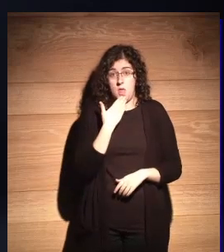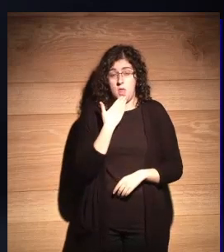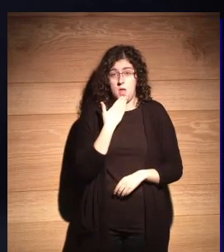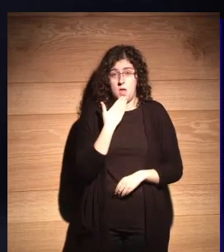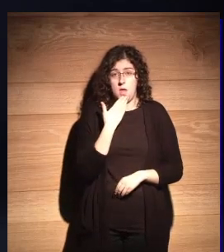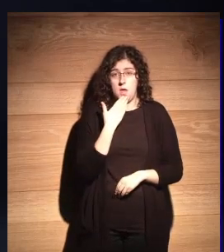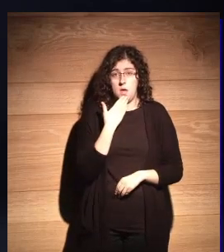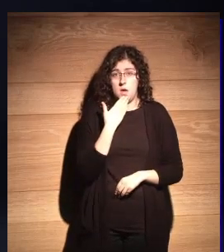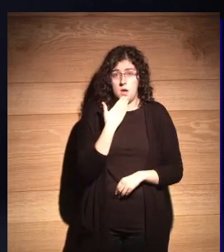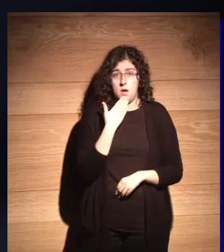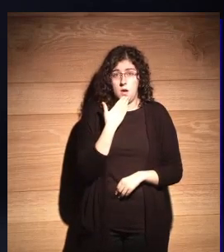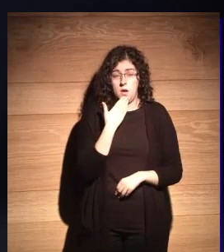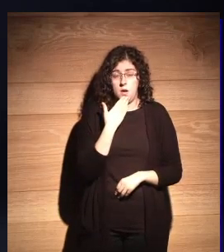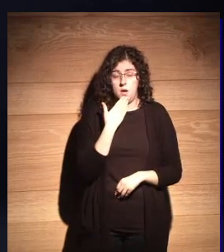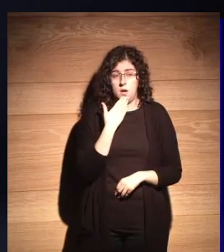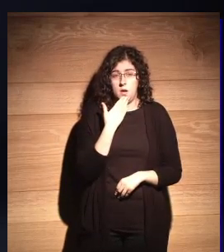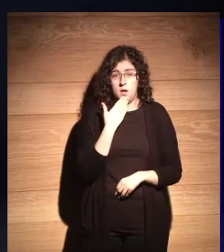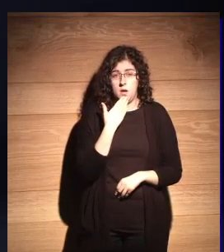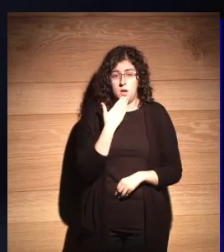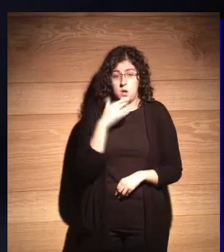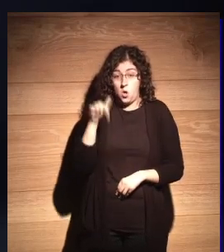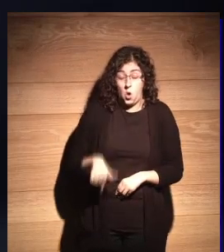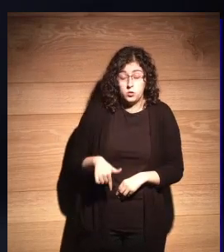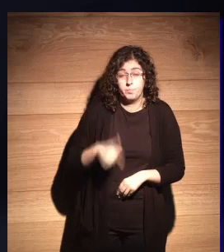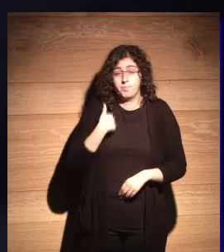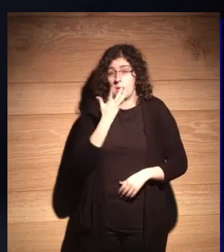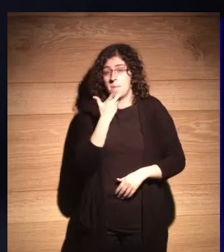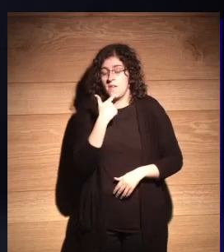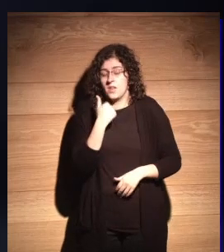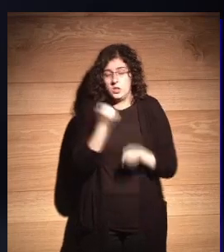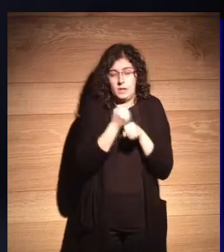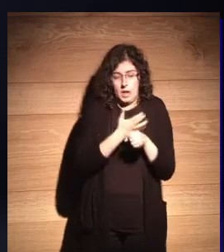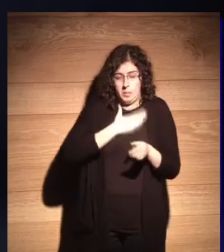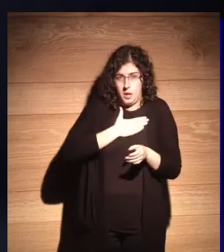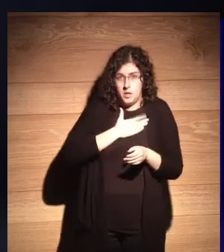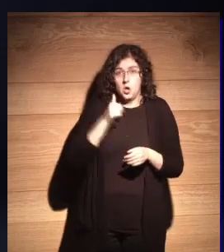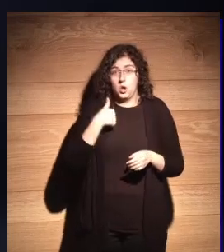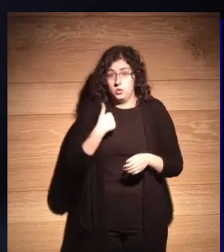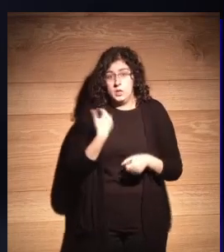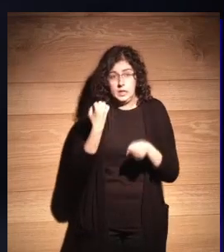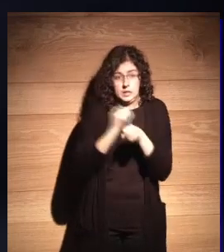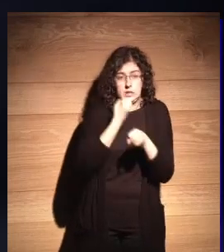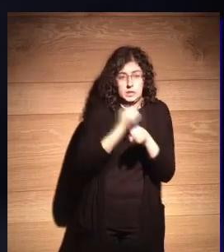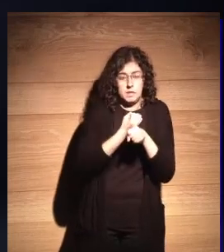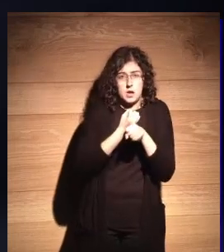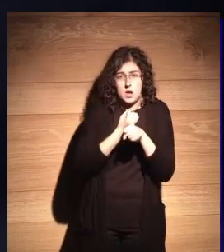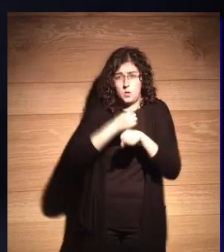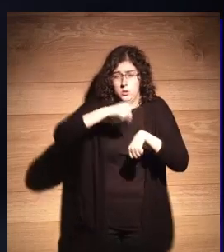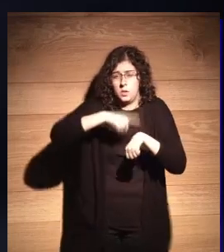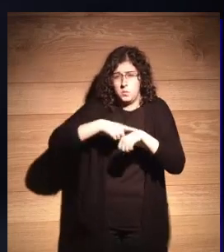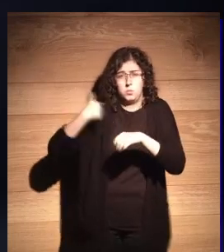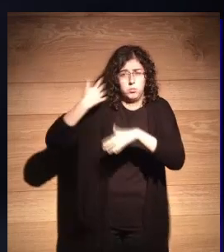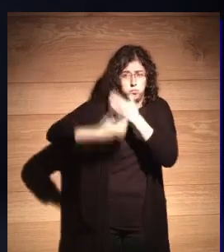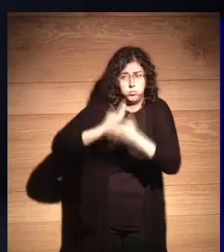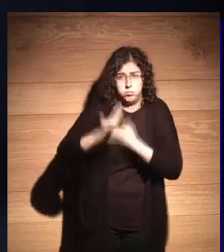prefer to work for me. You know, I spent years and years working for editors and magazines, deadlines, do